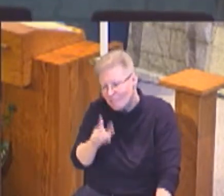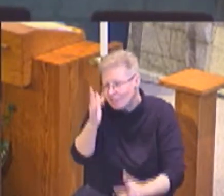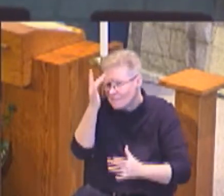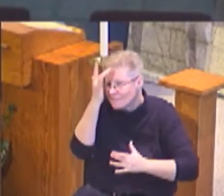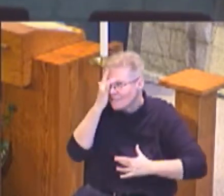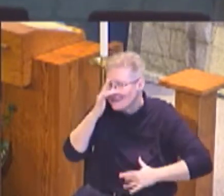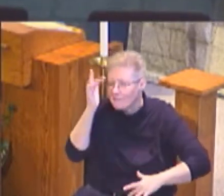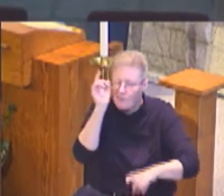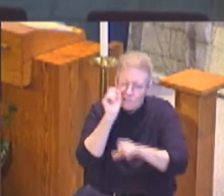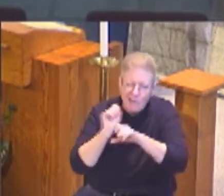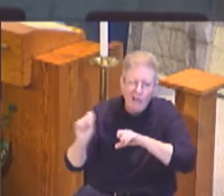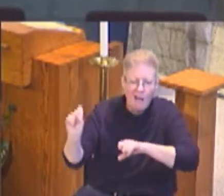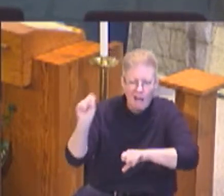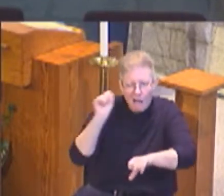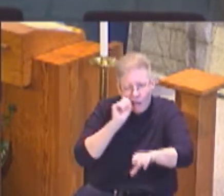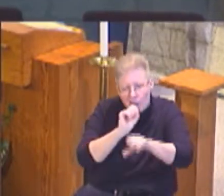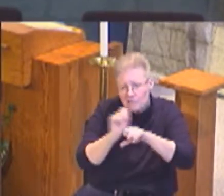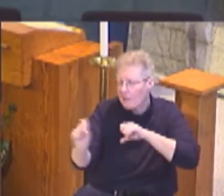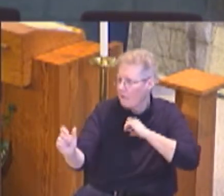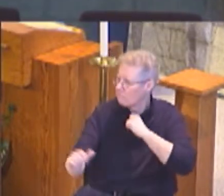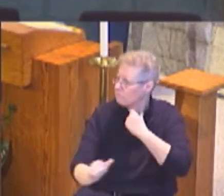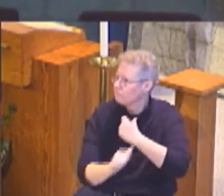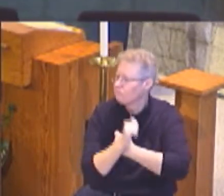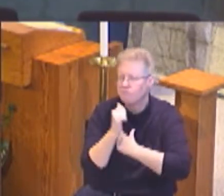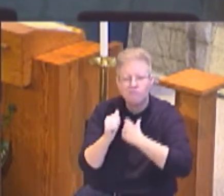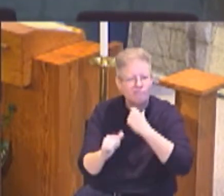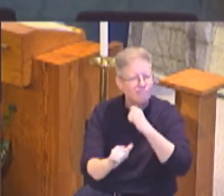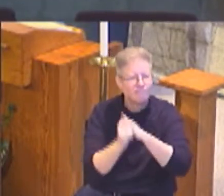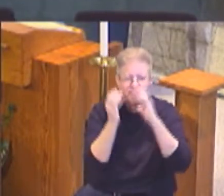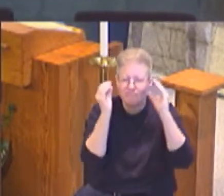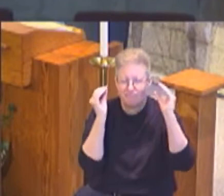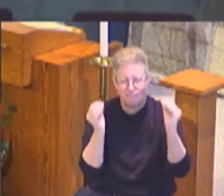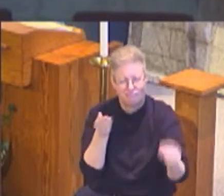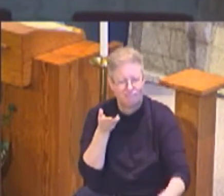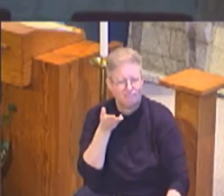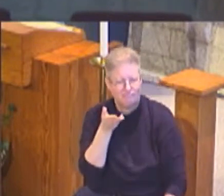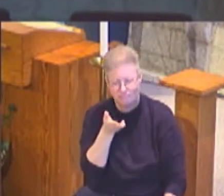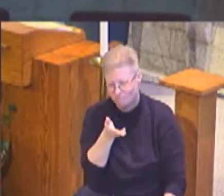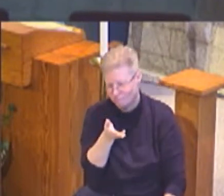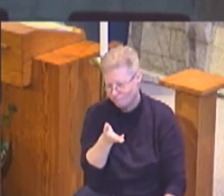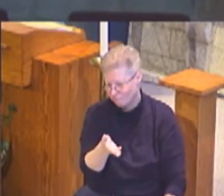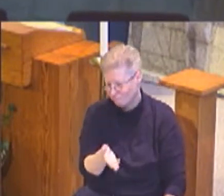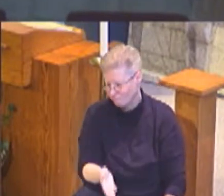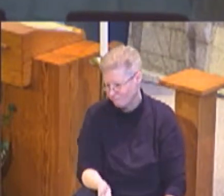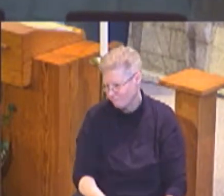in that bright land to which I go.